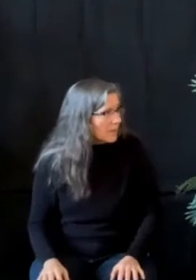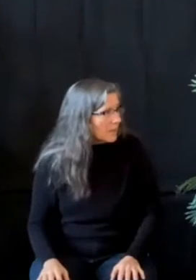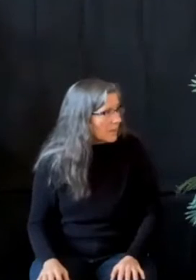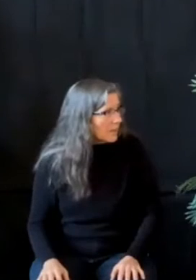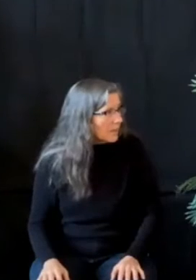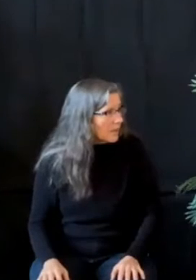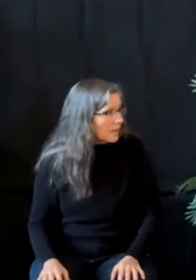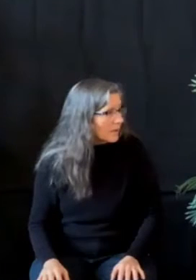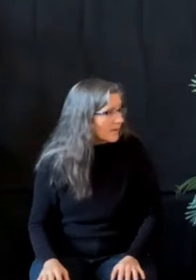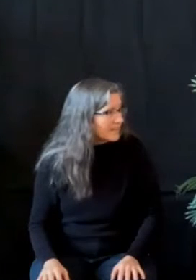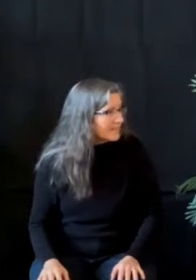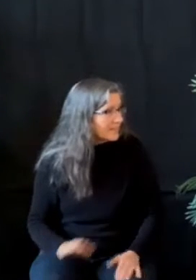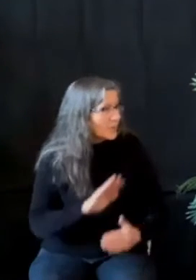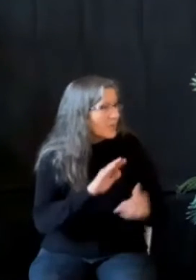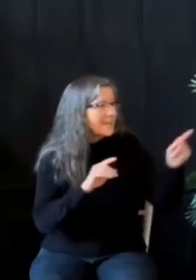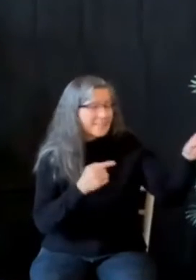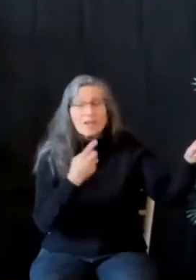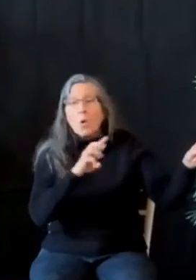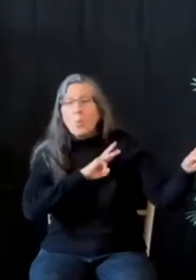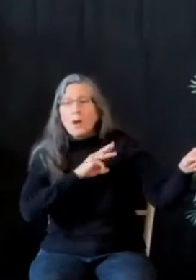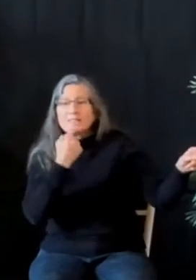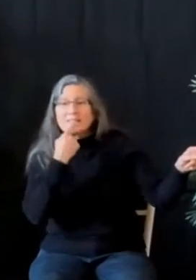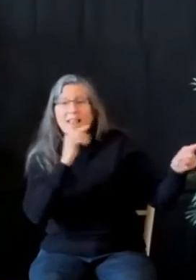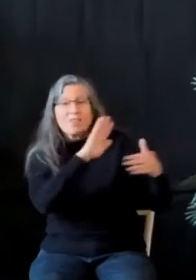You can get more than one.